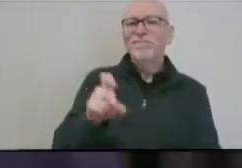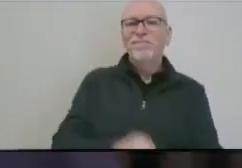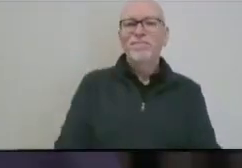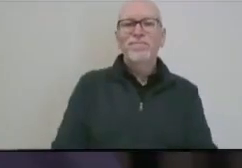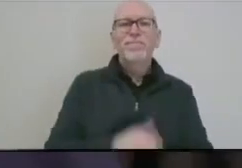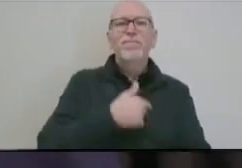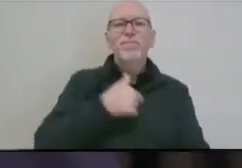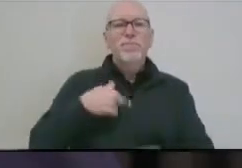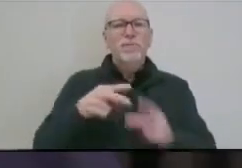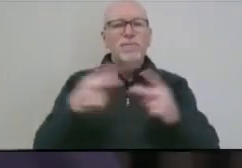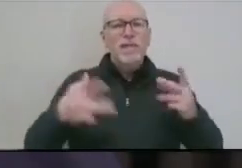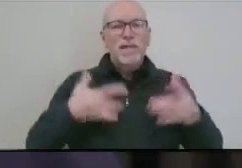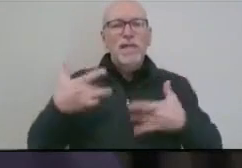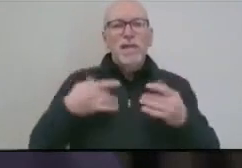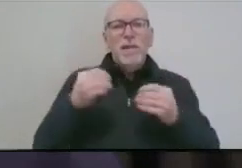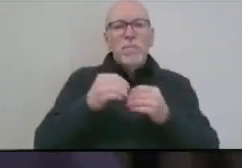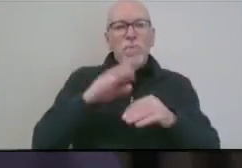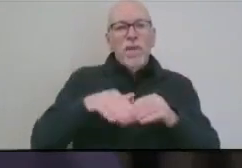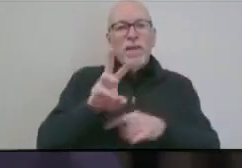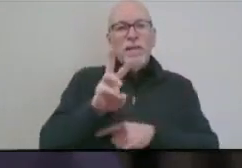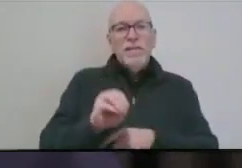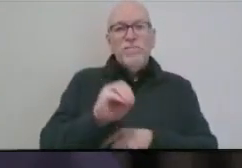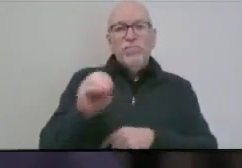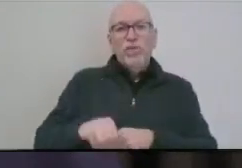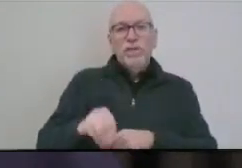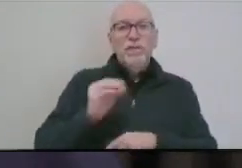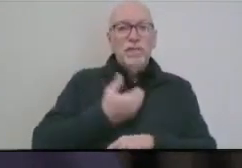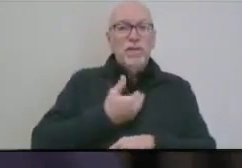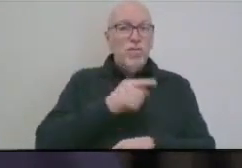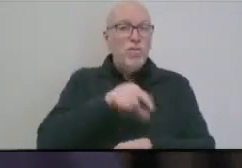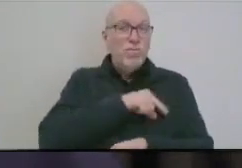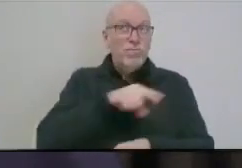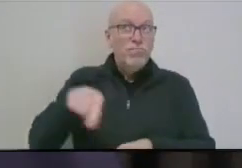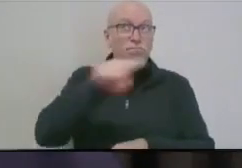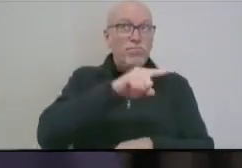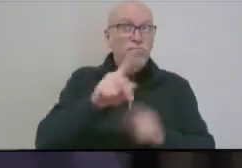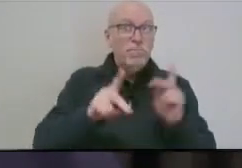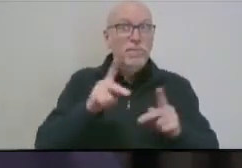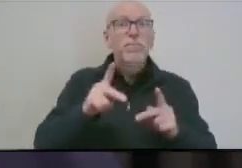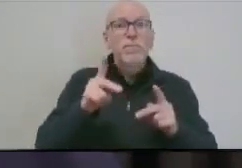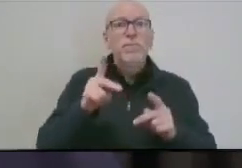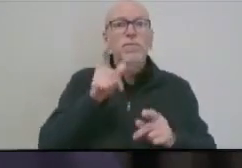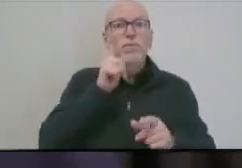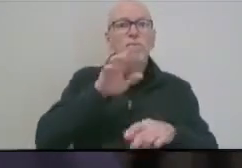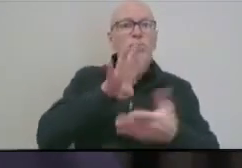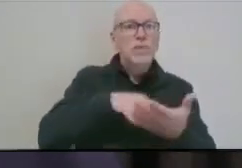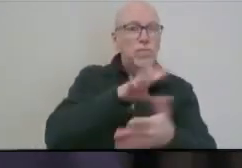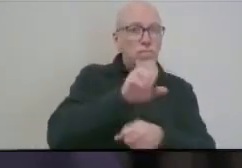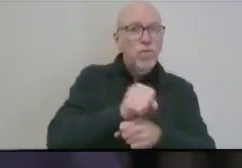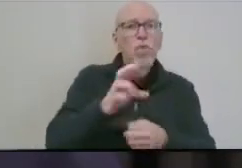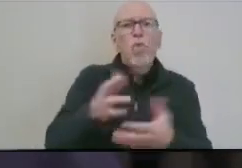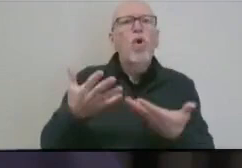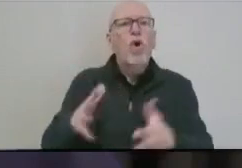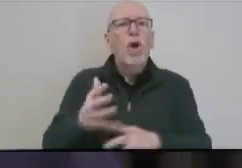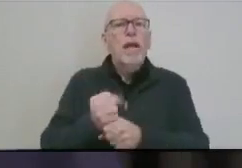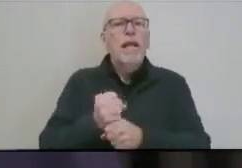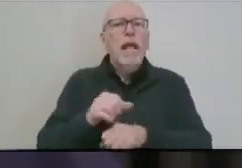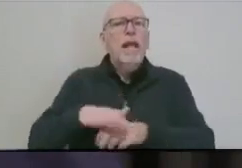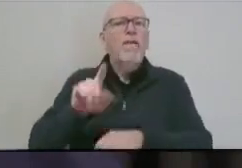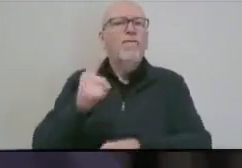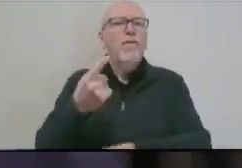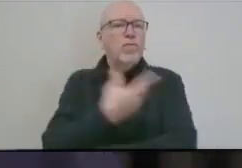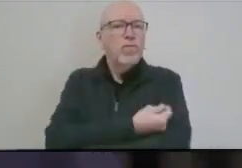very excited that more than 60% of our eligible populations have scheduled a vaccine or have already received at least their first